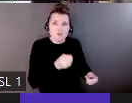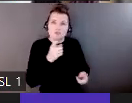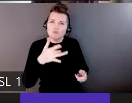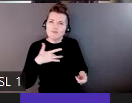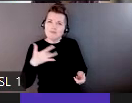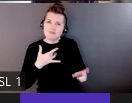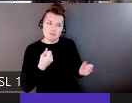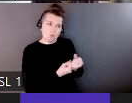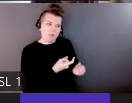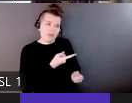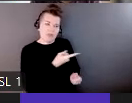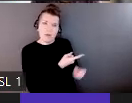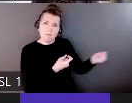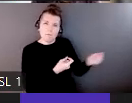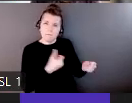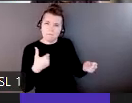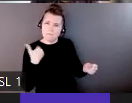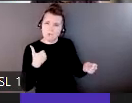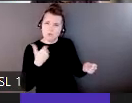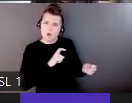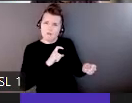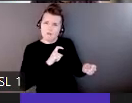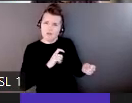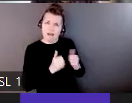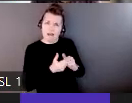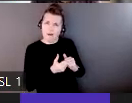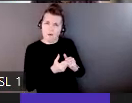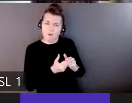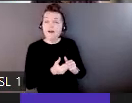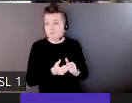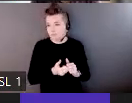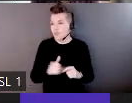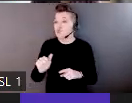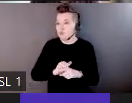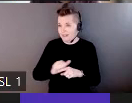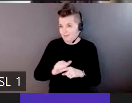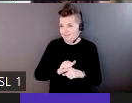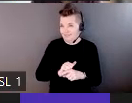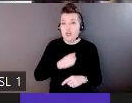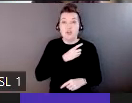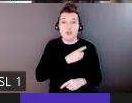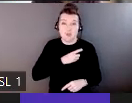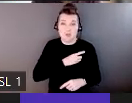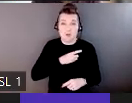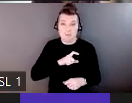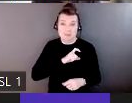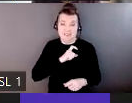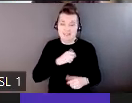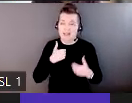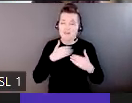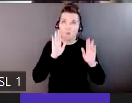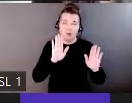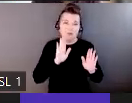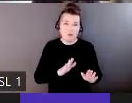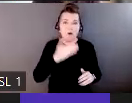well? Training, and we do have programs. Durham Region offers a really good frontline program. Our police service used to offer